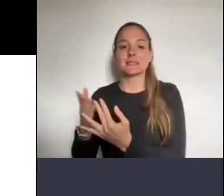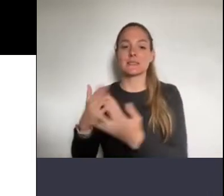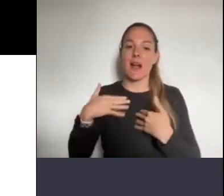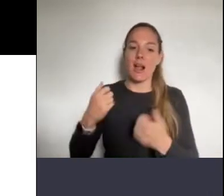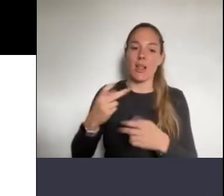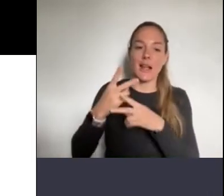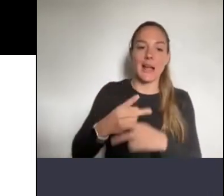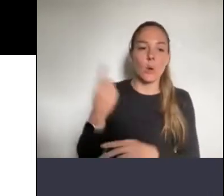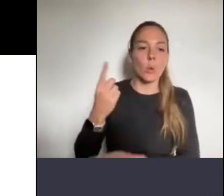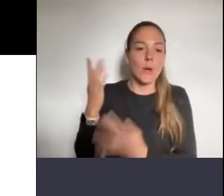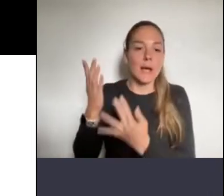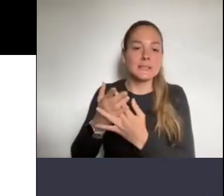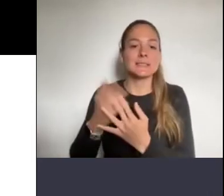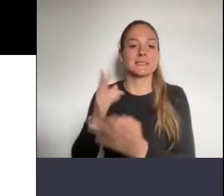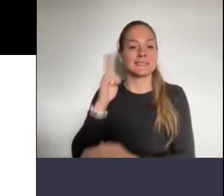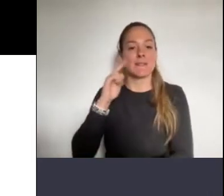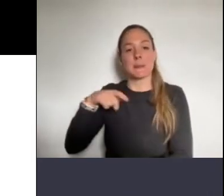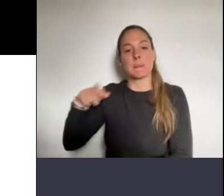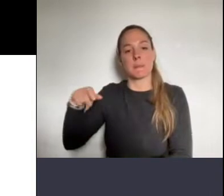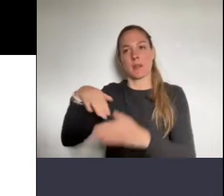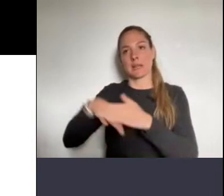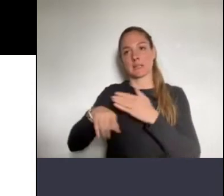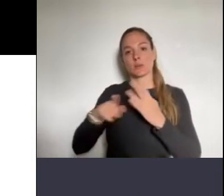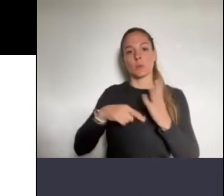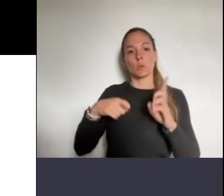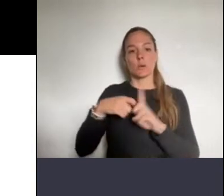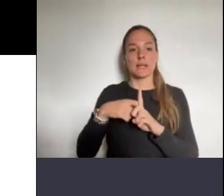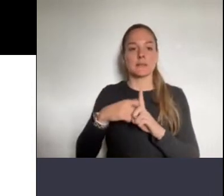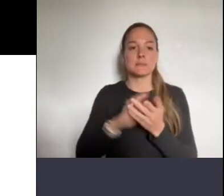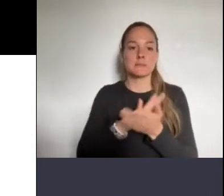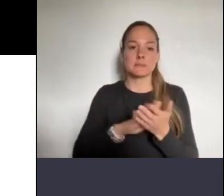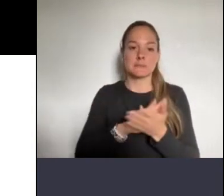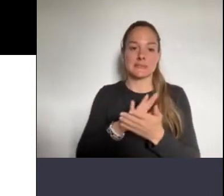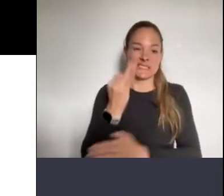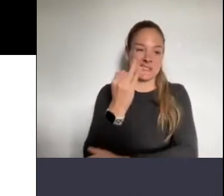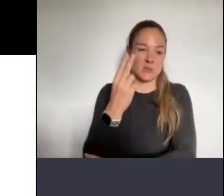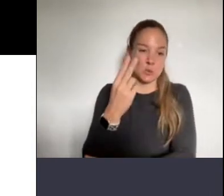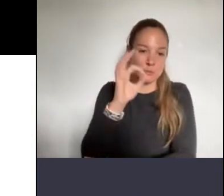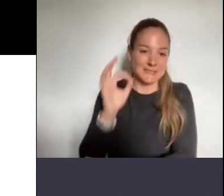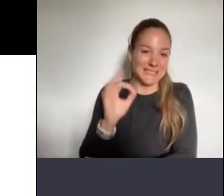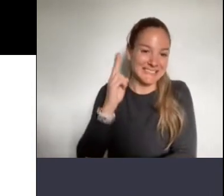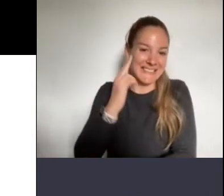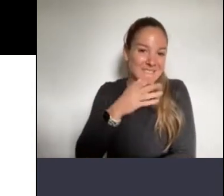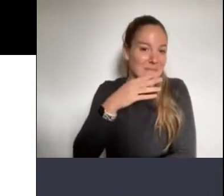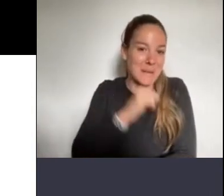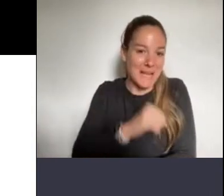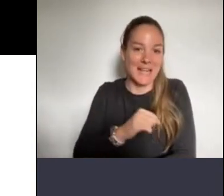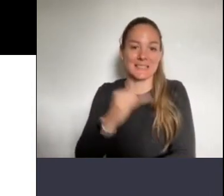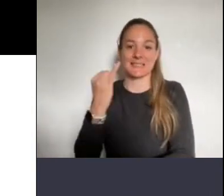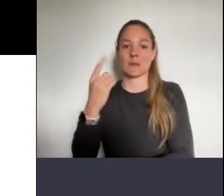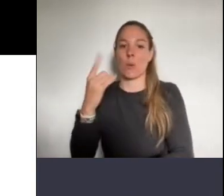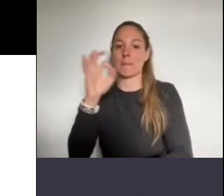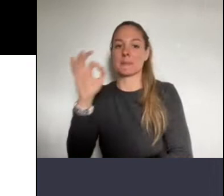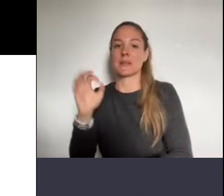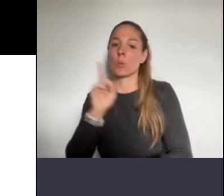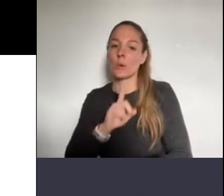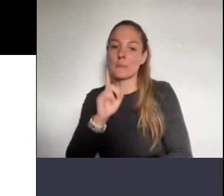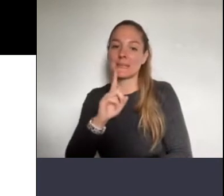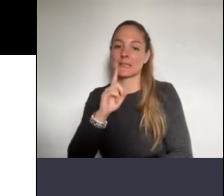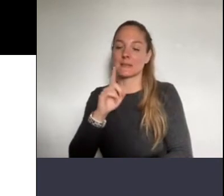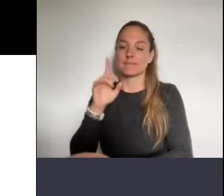the UK, and it identified that 72% of deaf men and 71% of women were classed as overweight